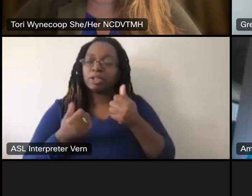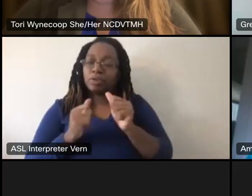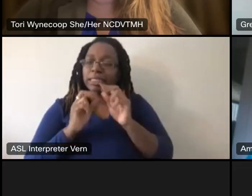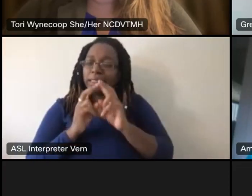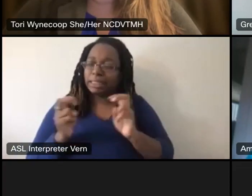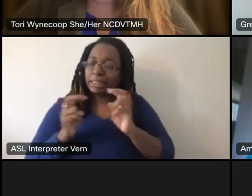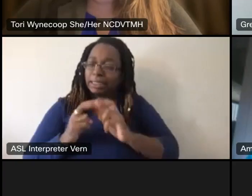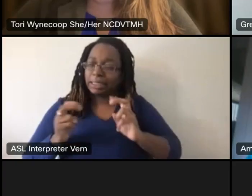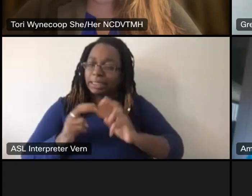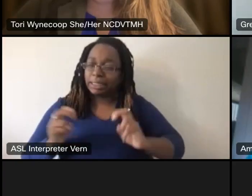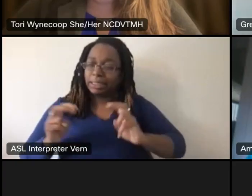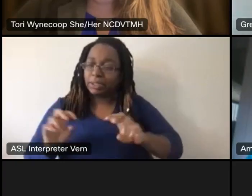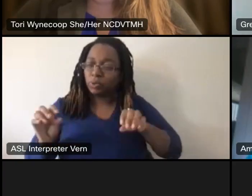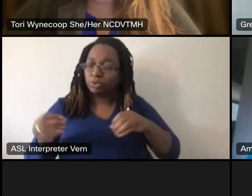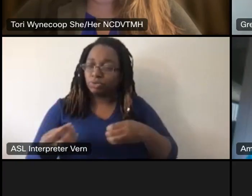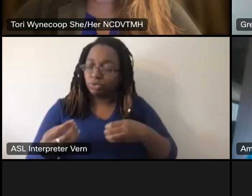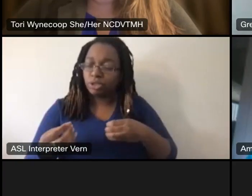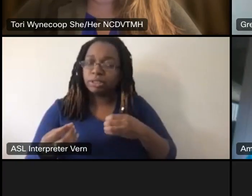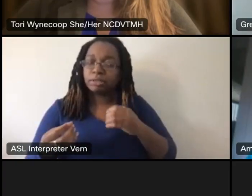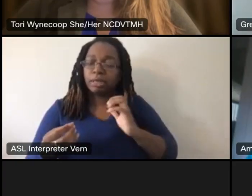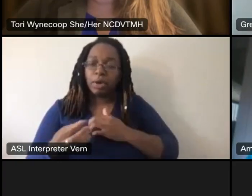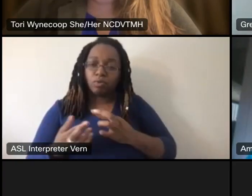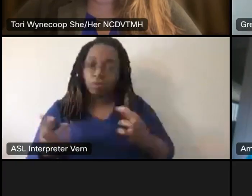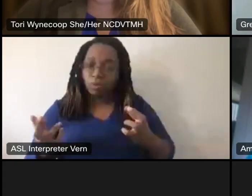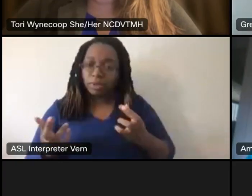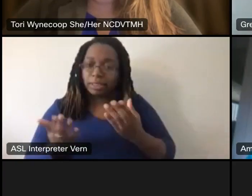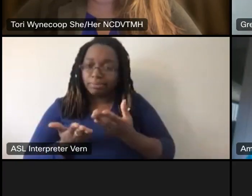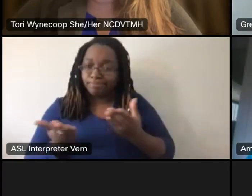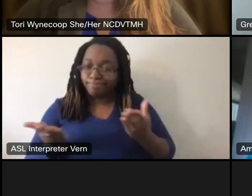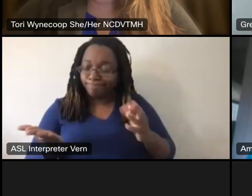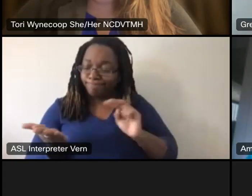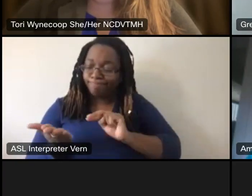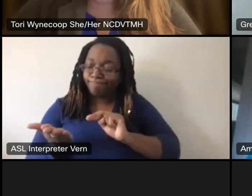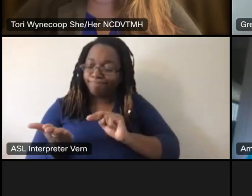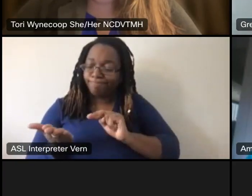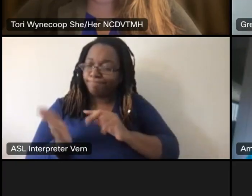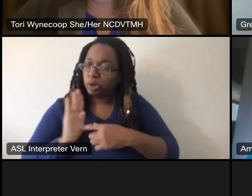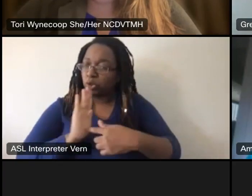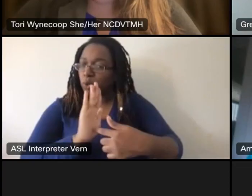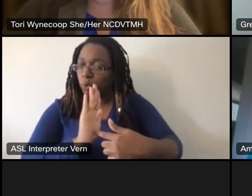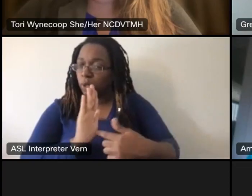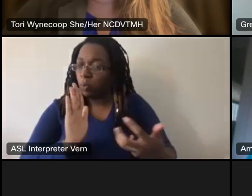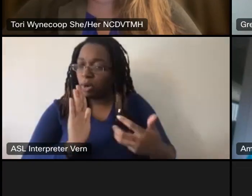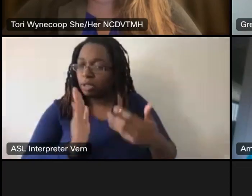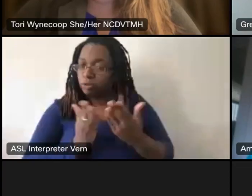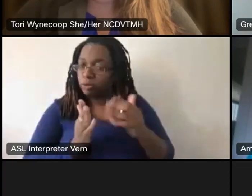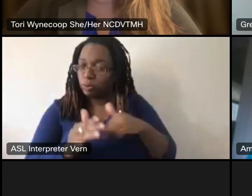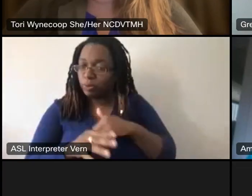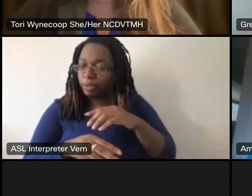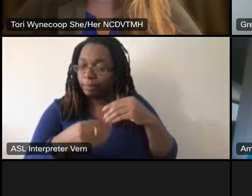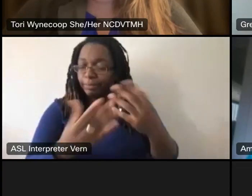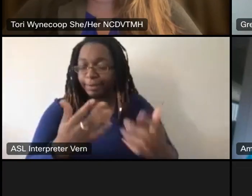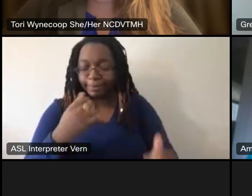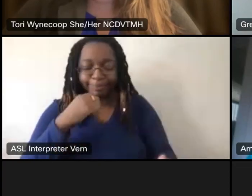like our materials really communicating just communicating